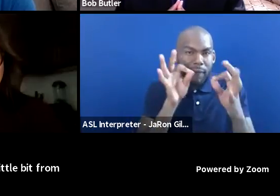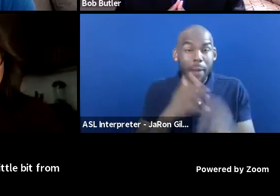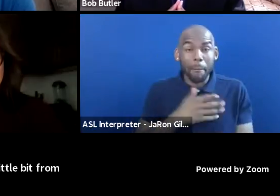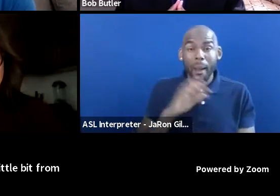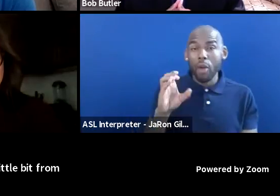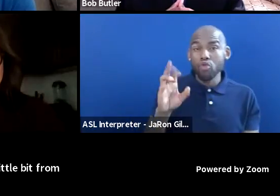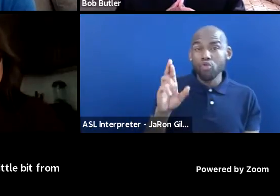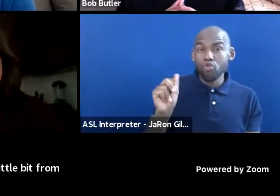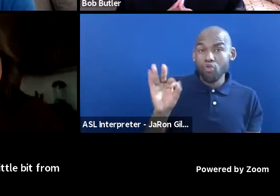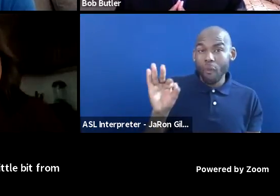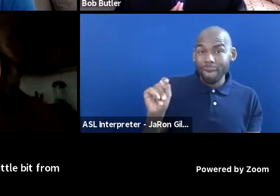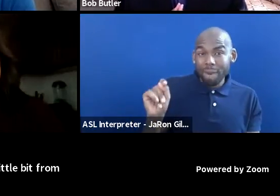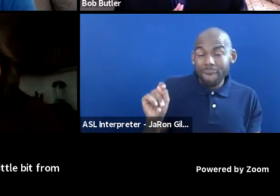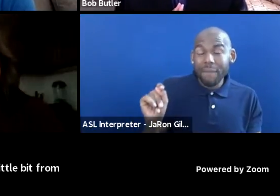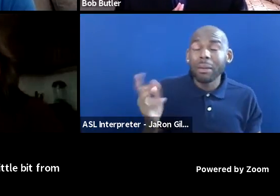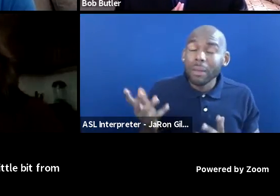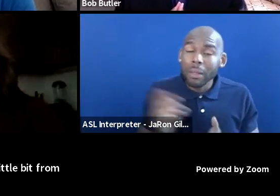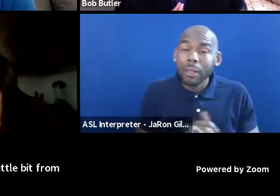And,